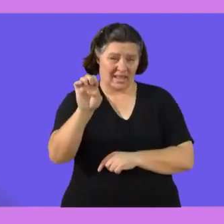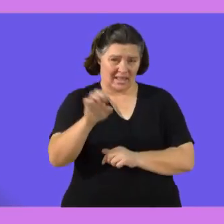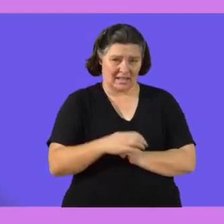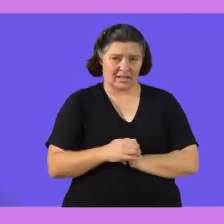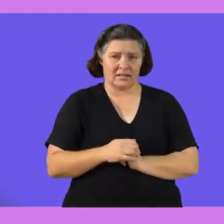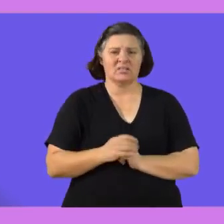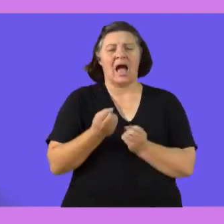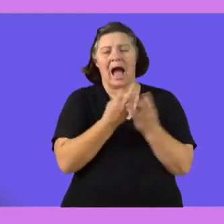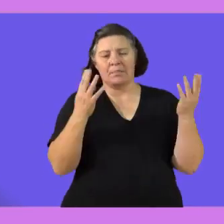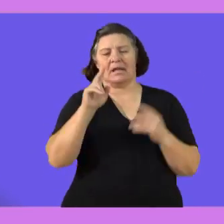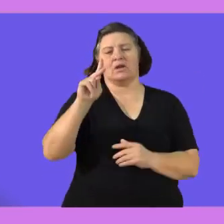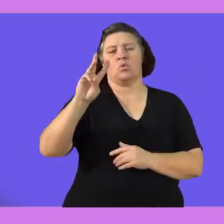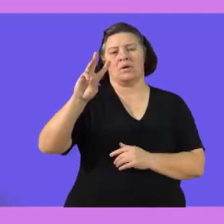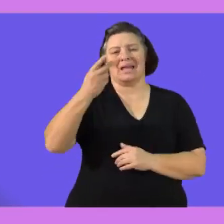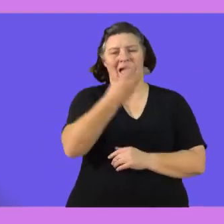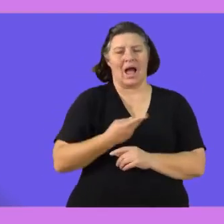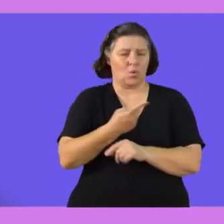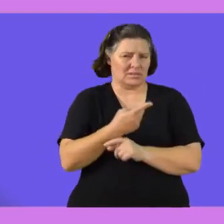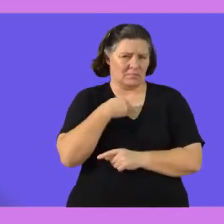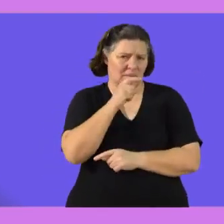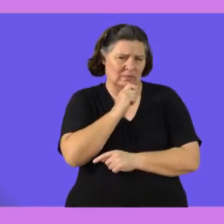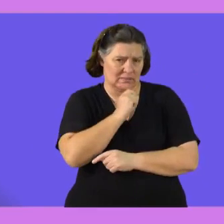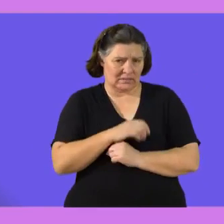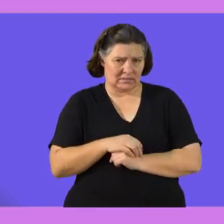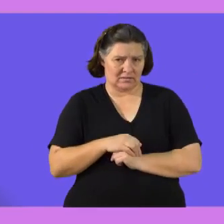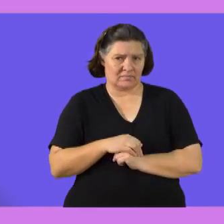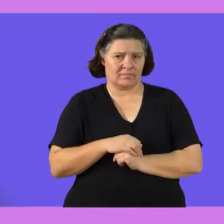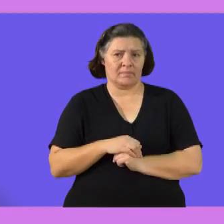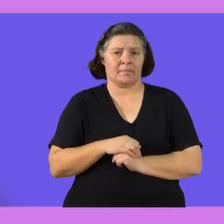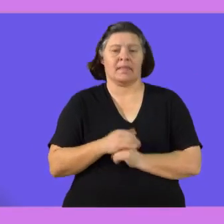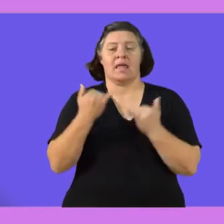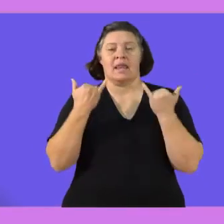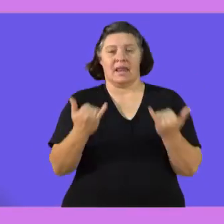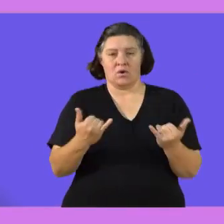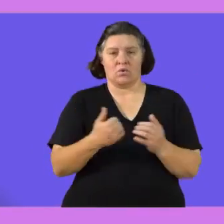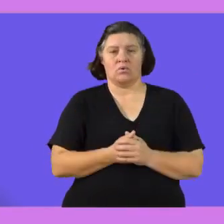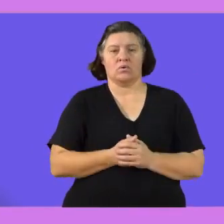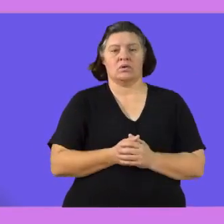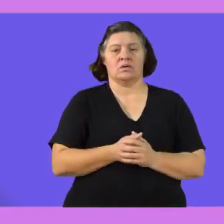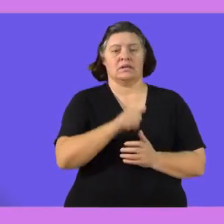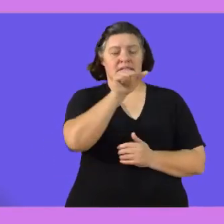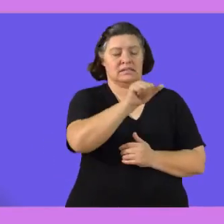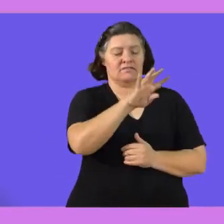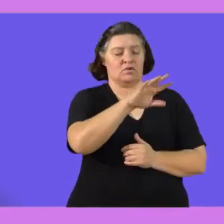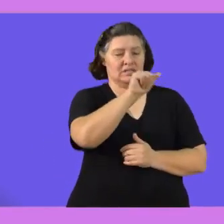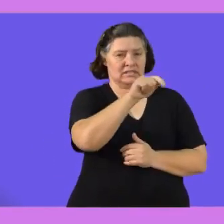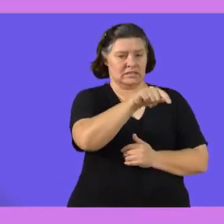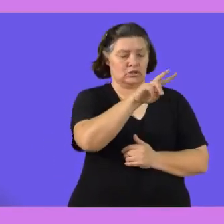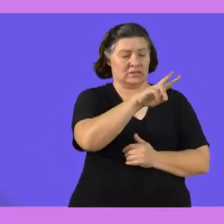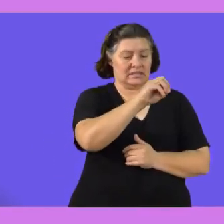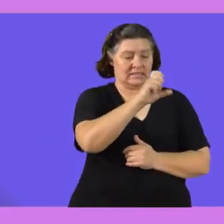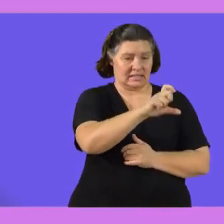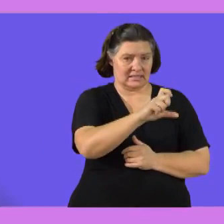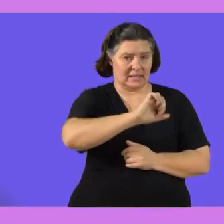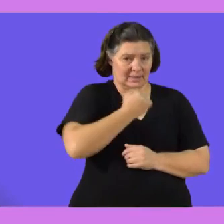number of kilowatt hours of electricity. Therefore, I keep it as is. So now I'm going to keep the 646 rand and